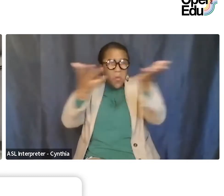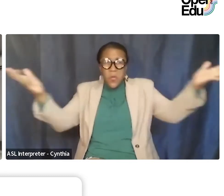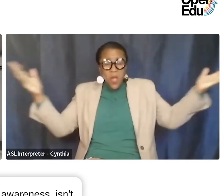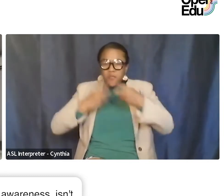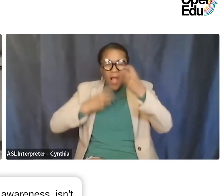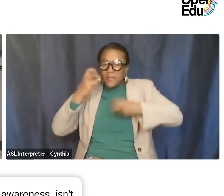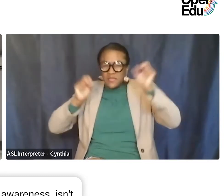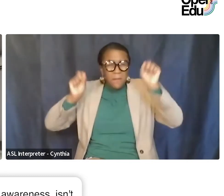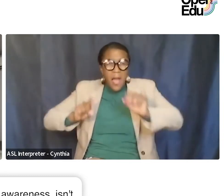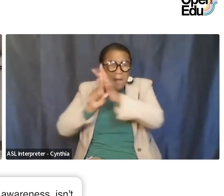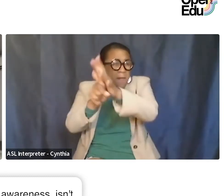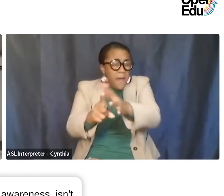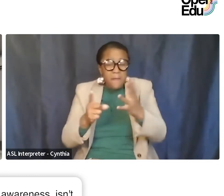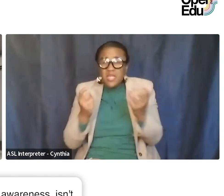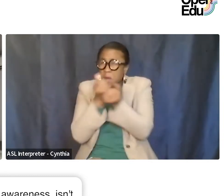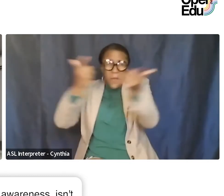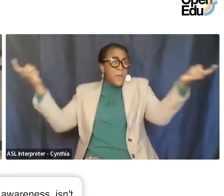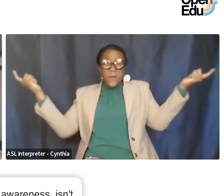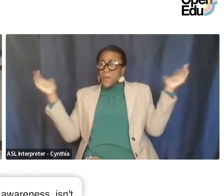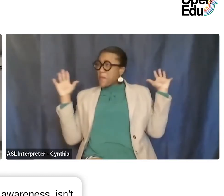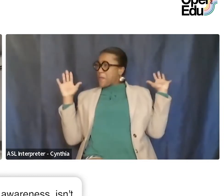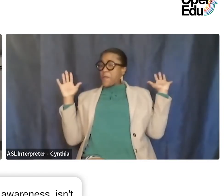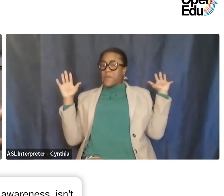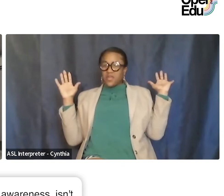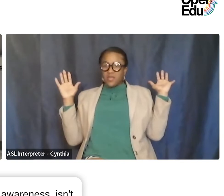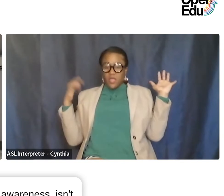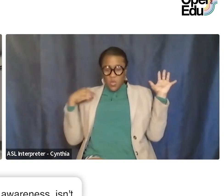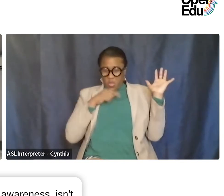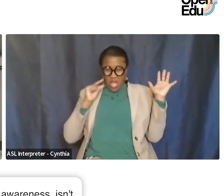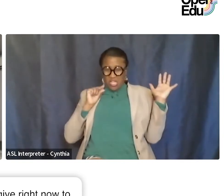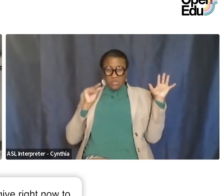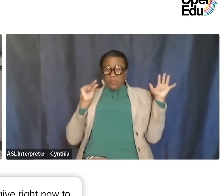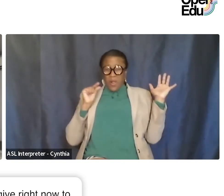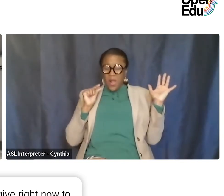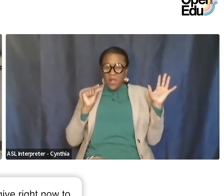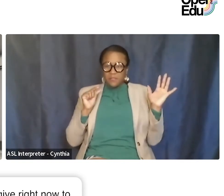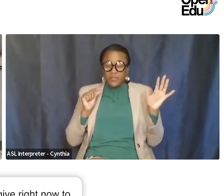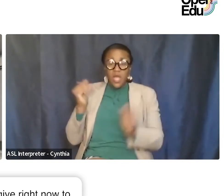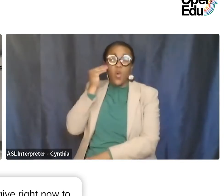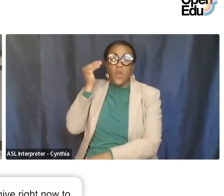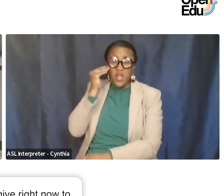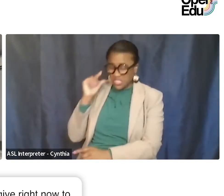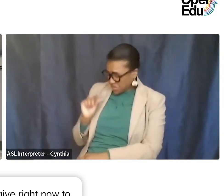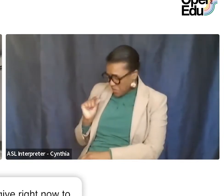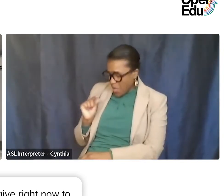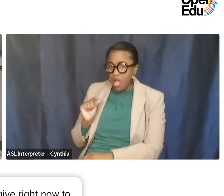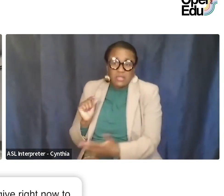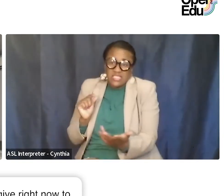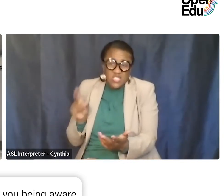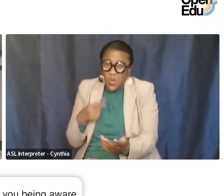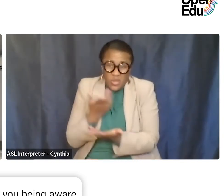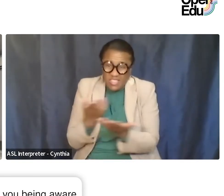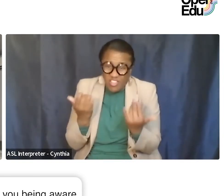exist. So I know that awareness isn't the only answer, but it's the answer I can give right now to at least let the